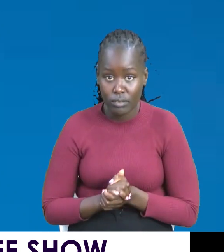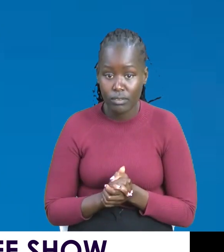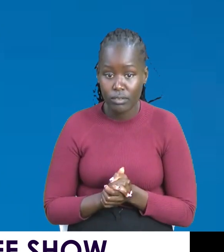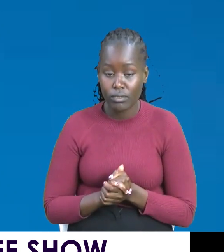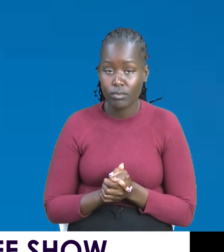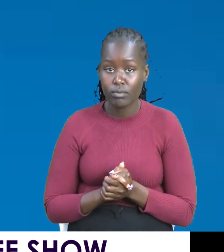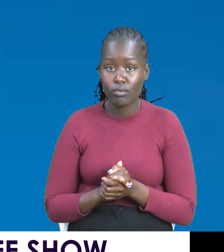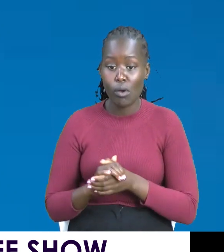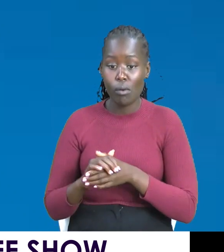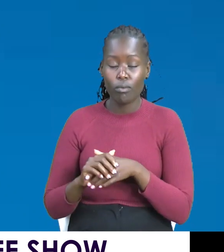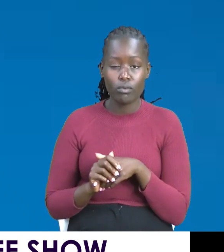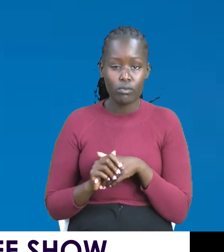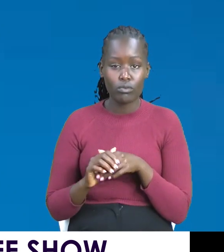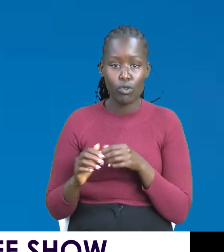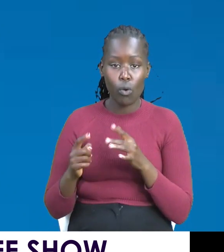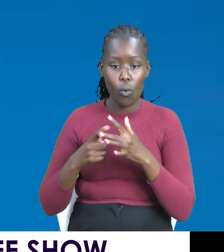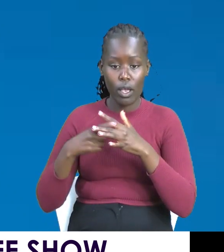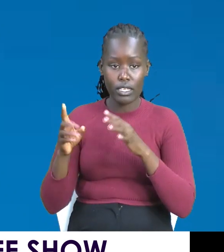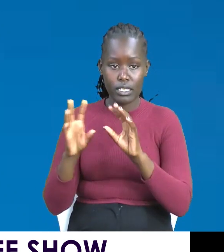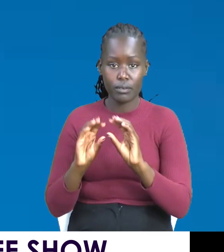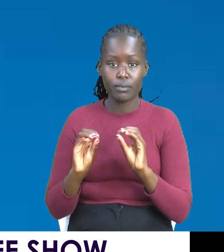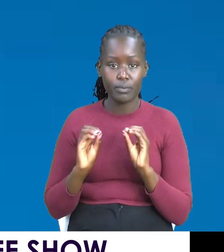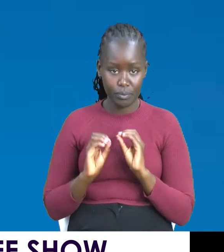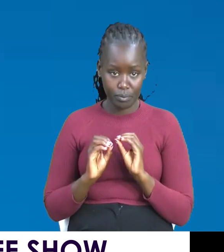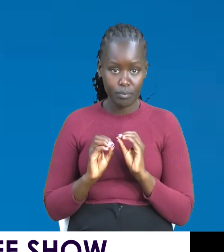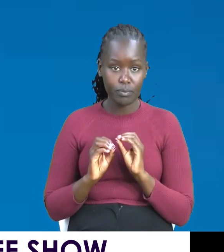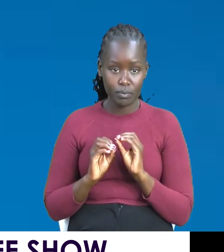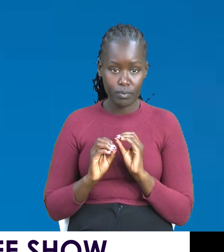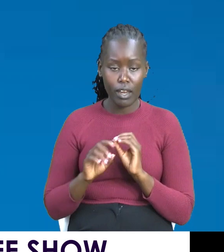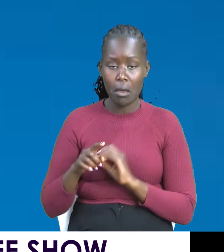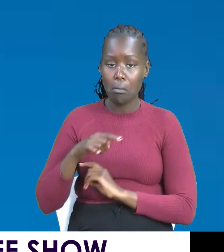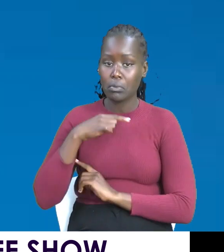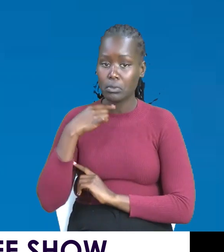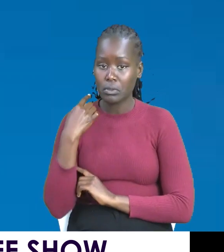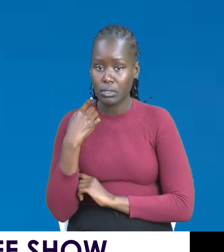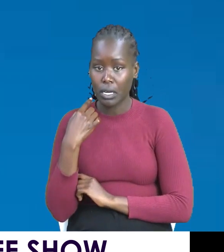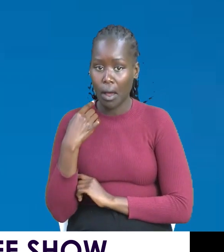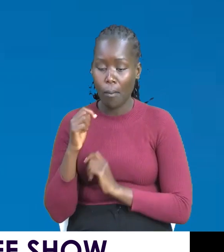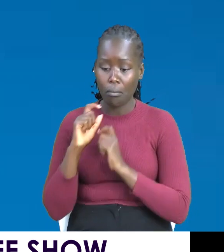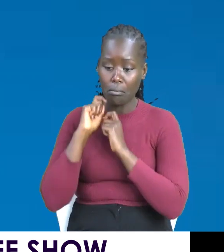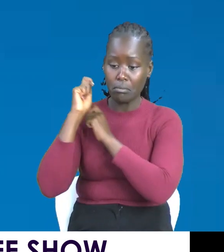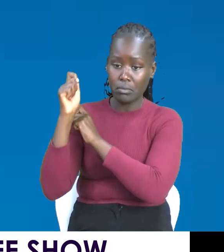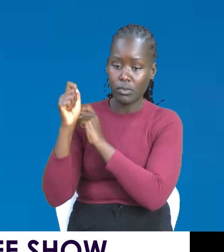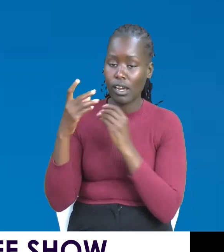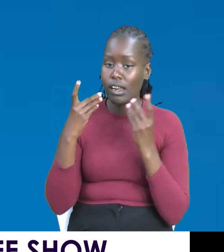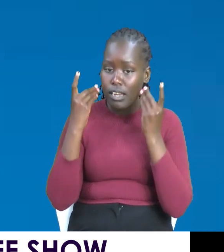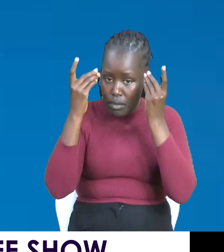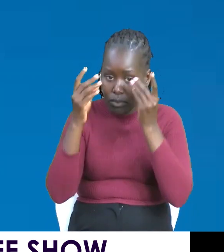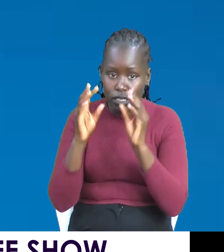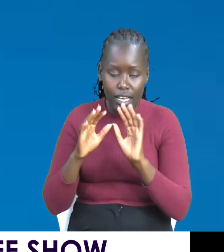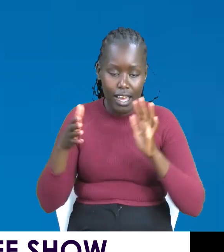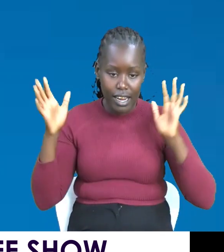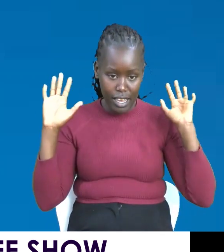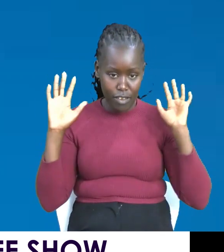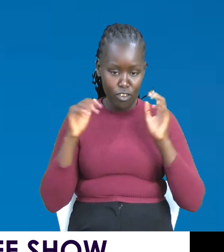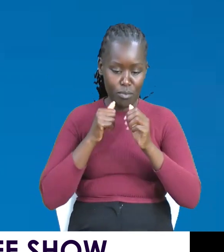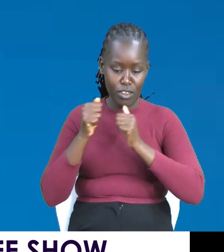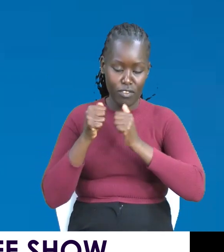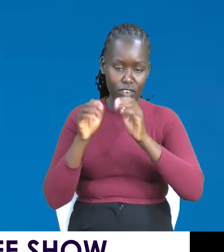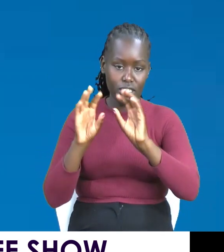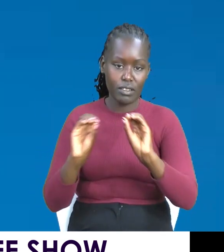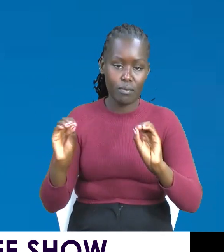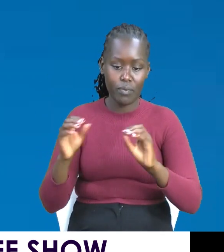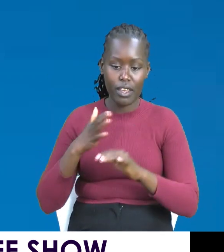could not run away. If only we could not commit suicide and be depressed and give up on the battle.